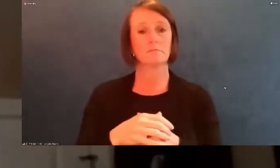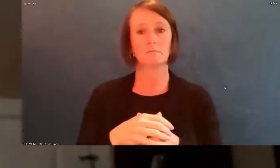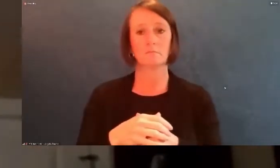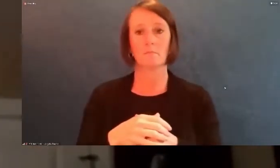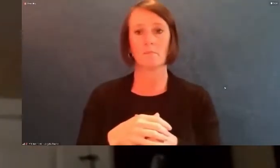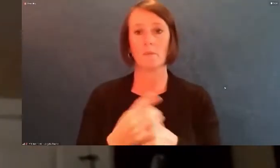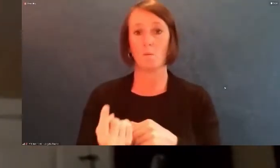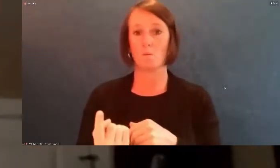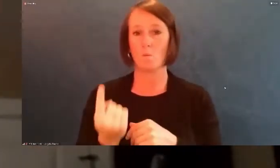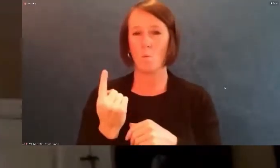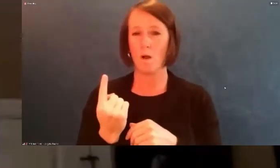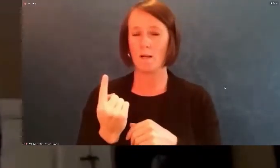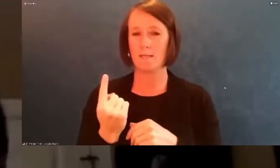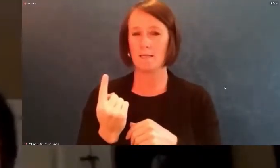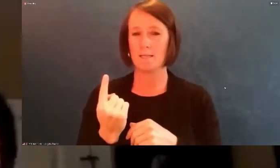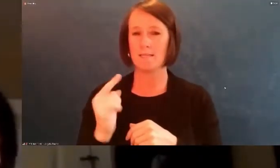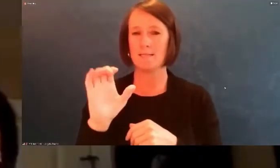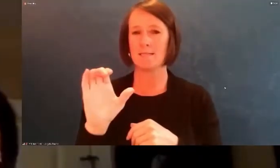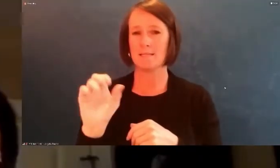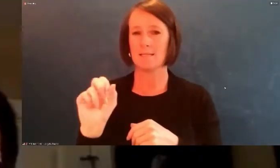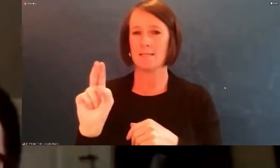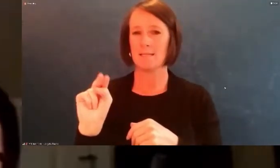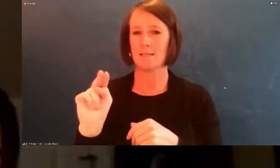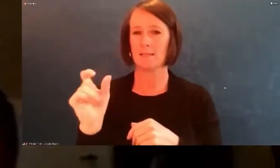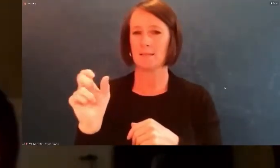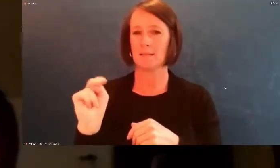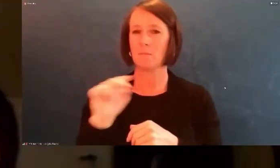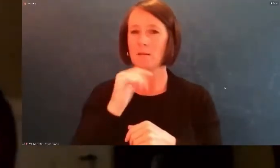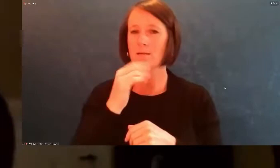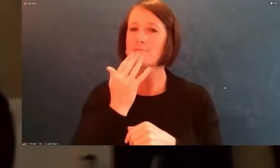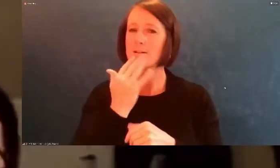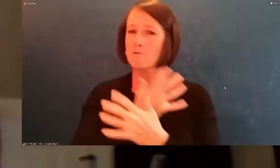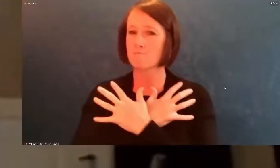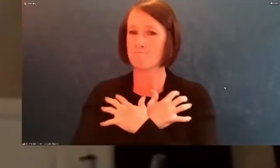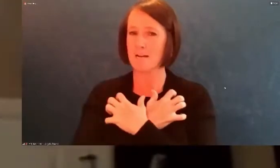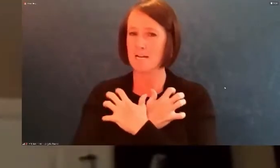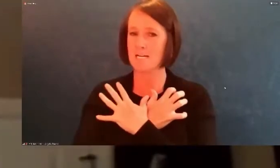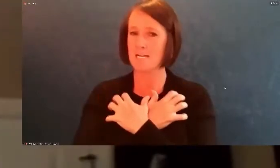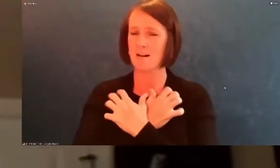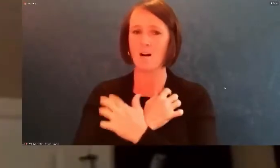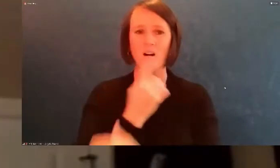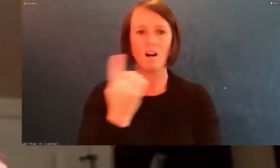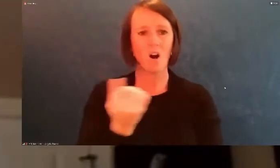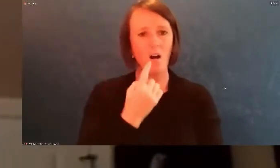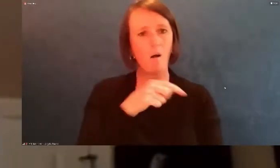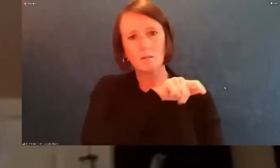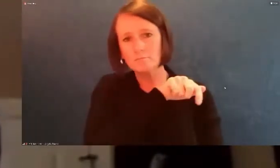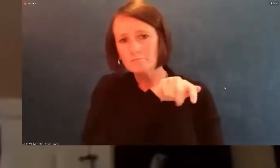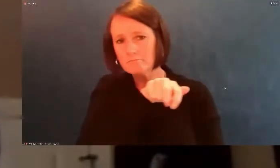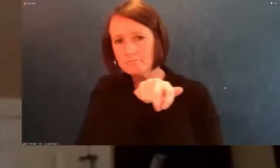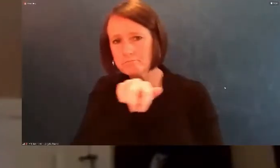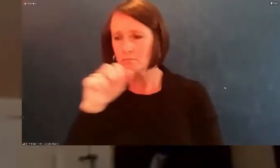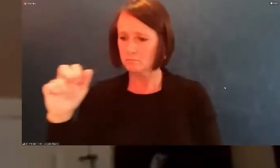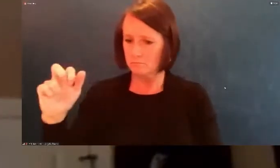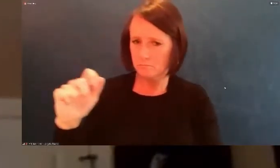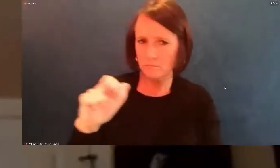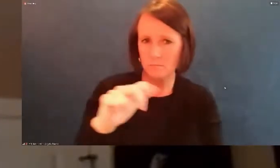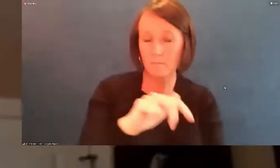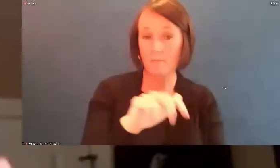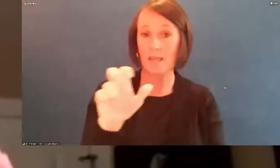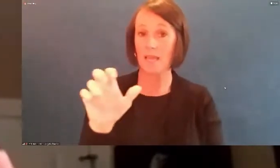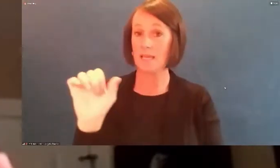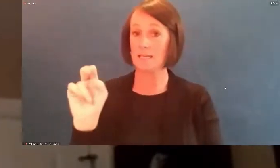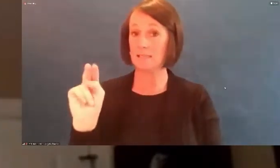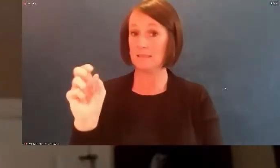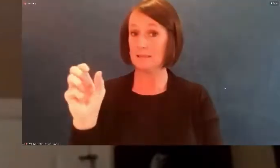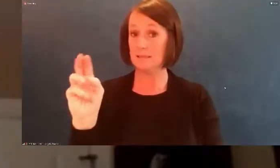bear that kept walking into our town, was very curious about our town. Now, a cinnamon bear is